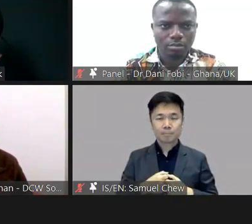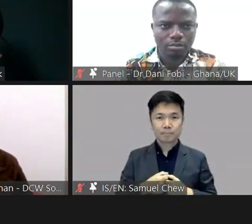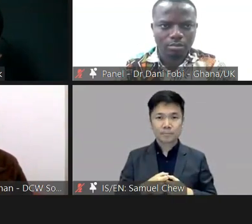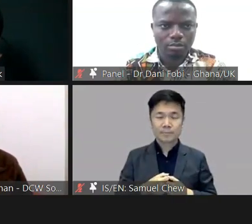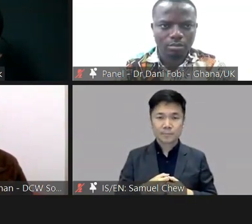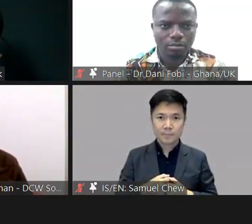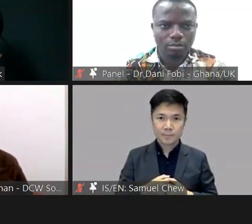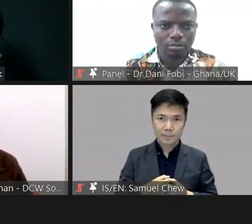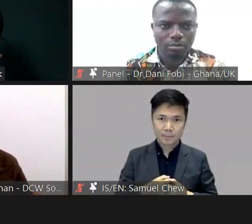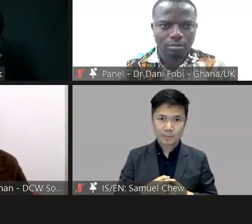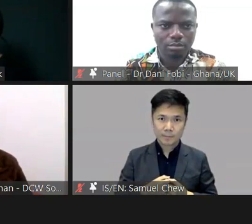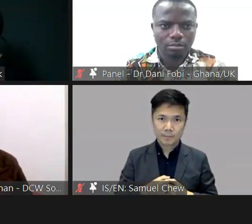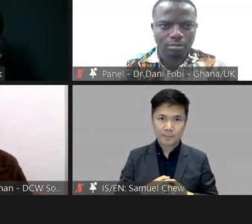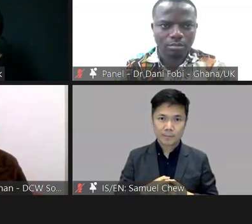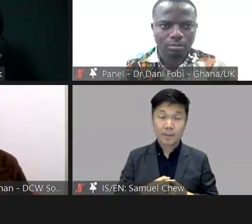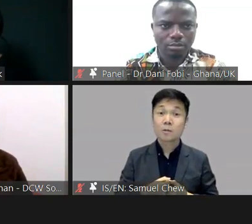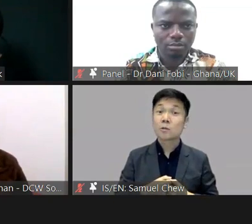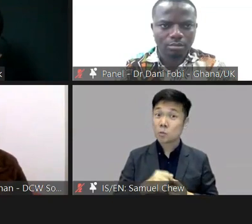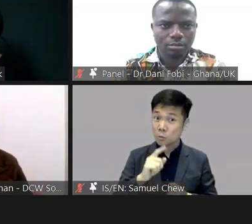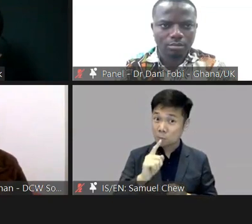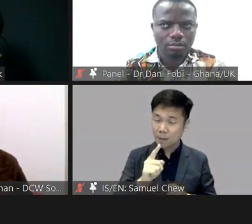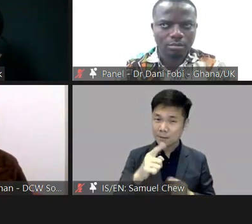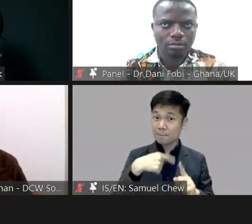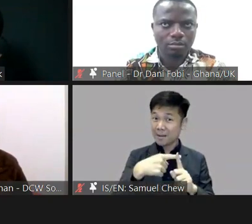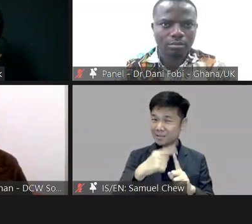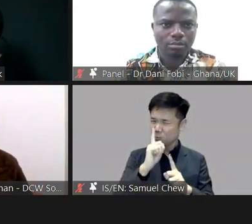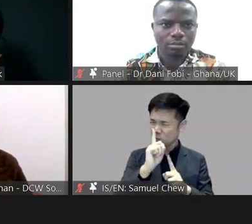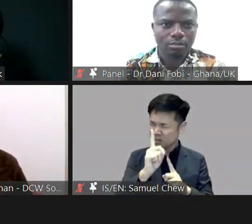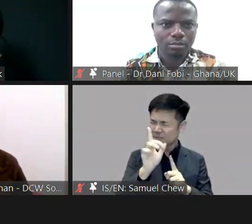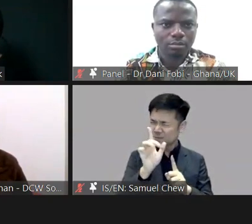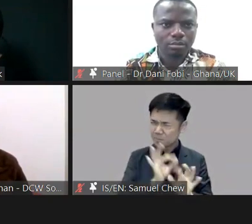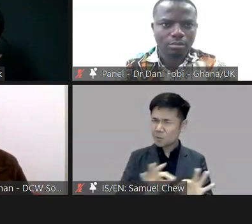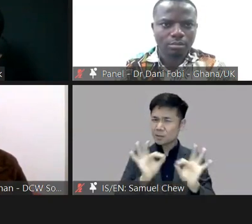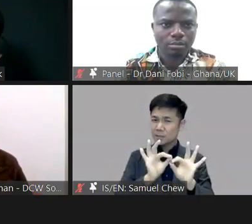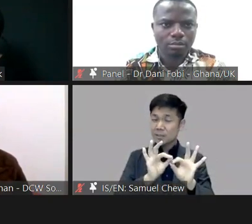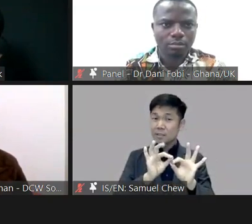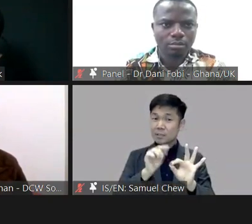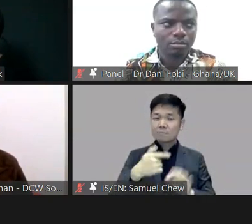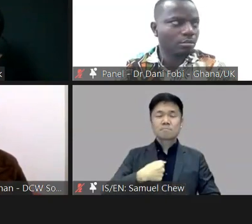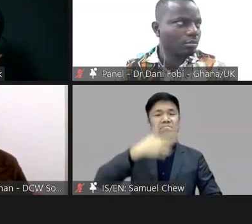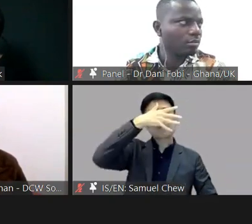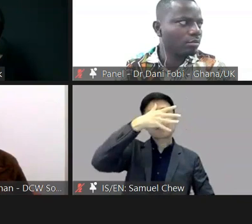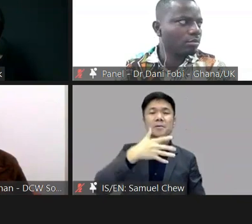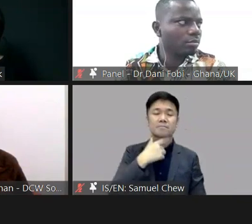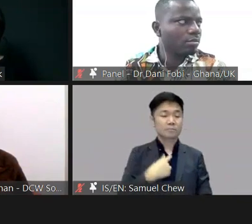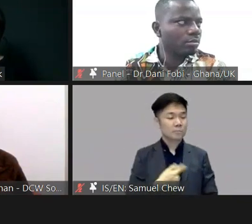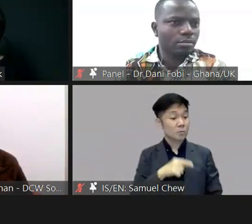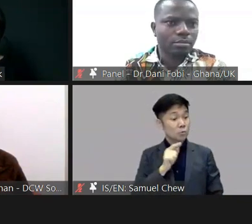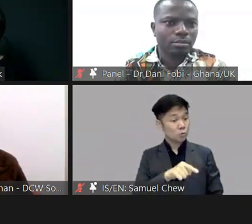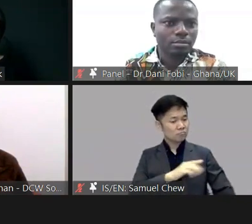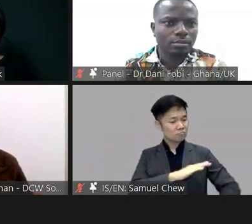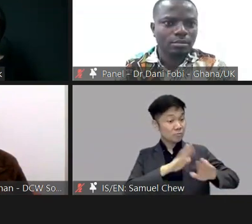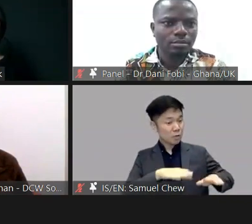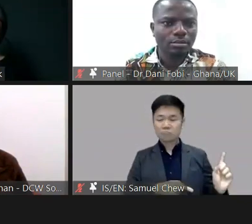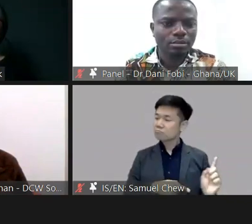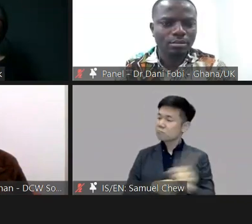the decision-making process. Give them all the information, let them know this school for the deaf is a bit far, but you can get